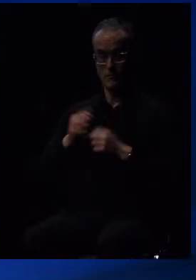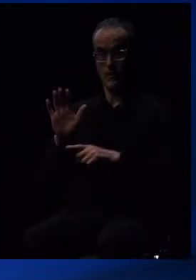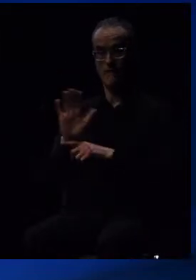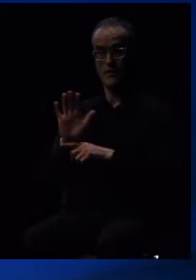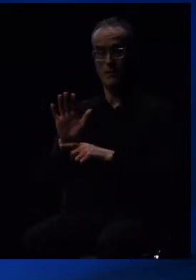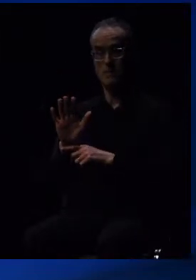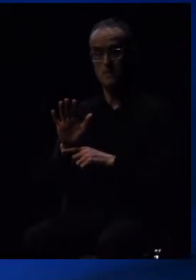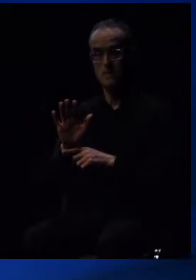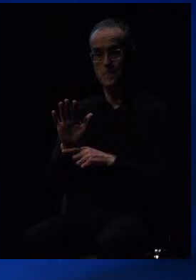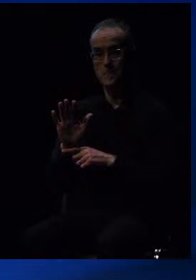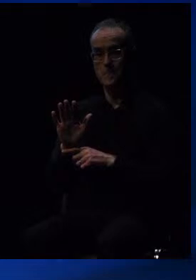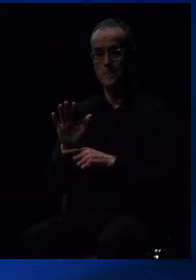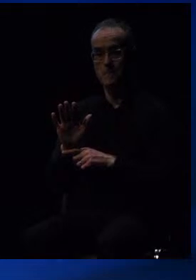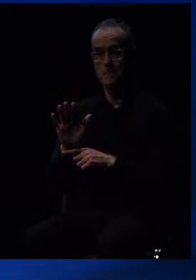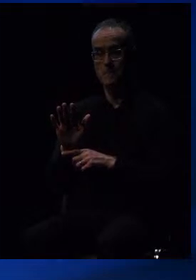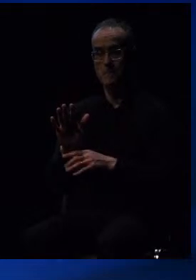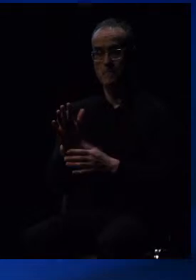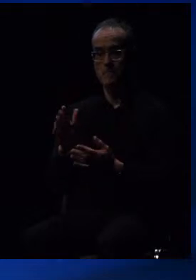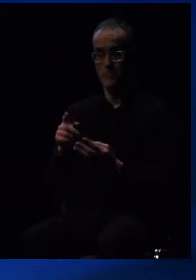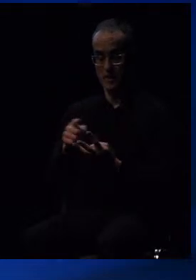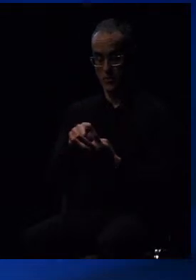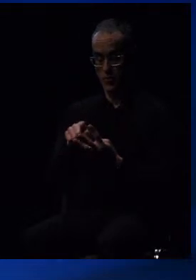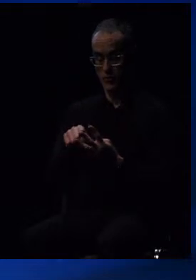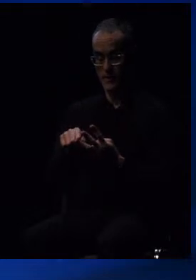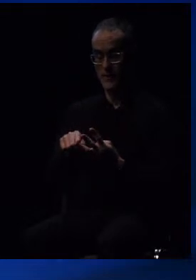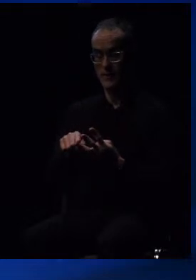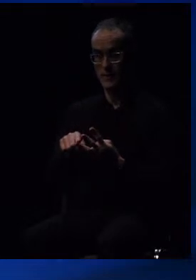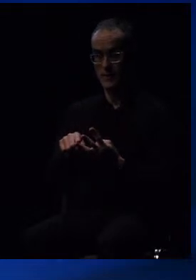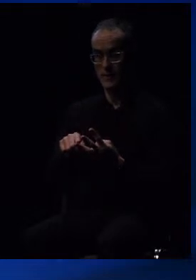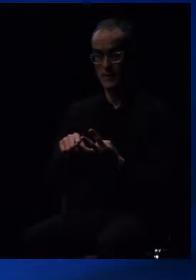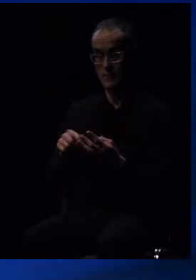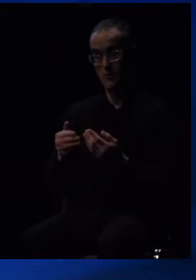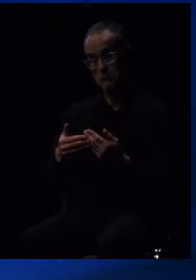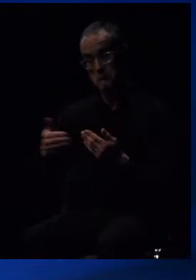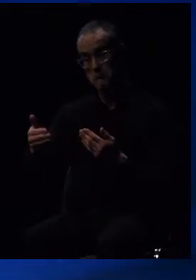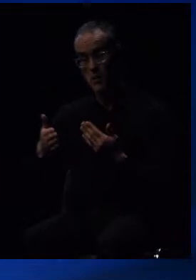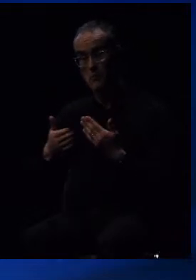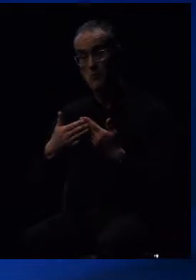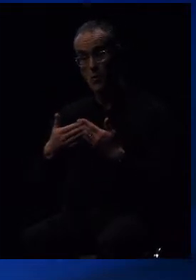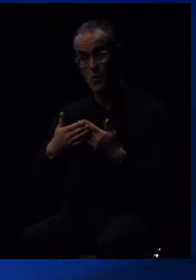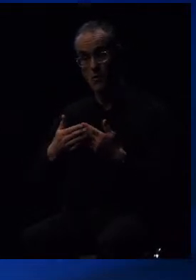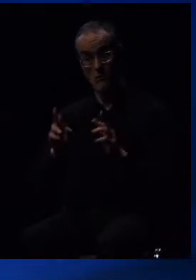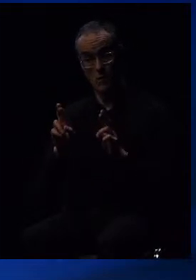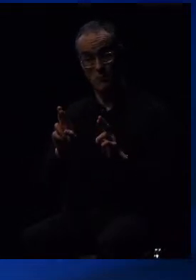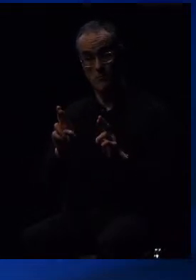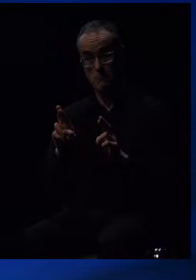doing. There are only 3 now, but there will be more, I hope.